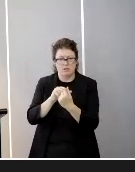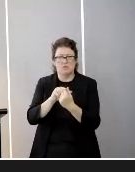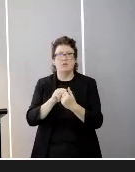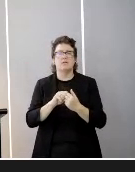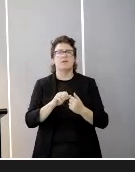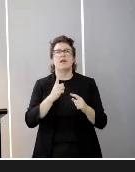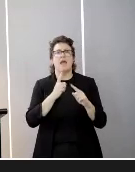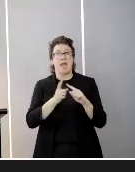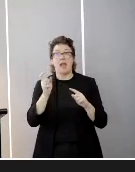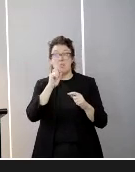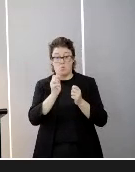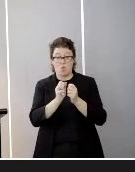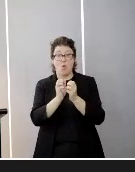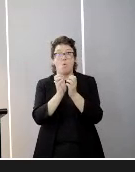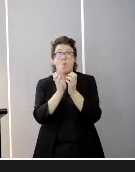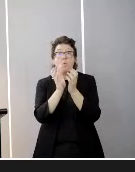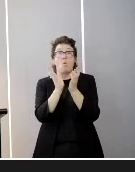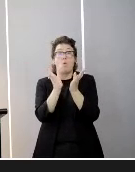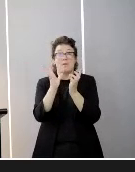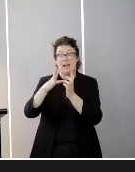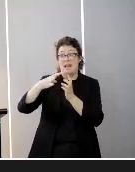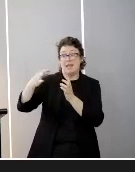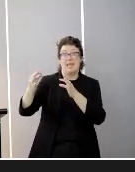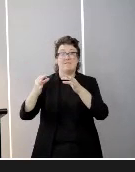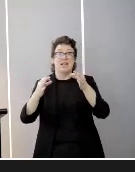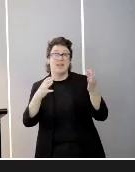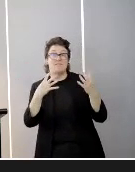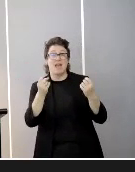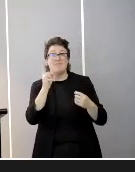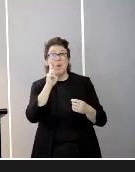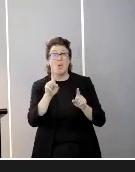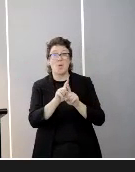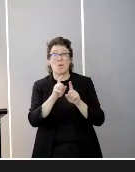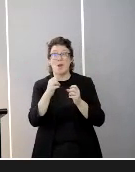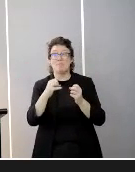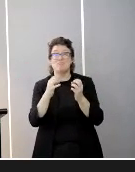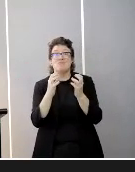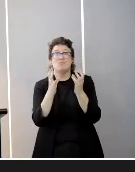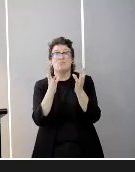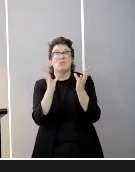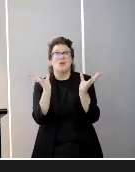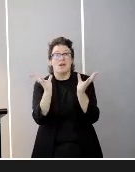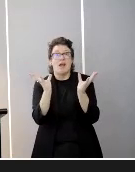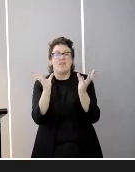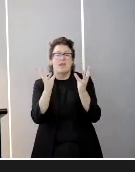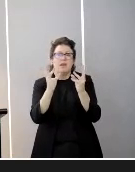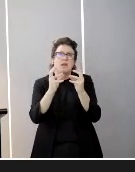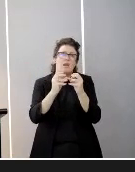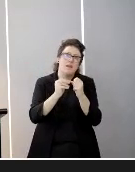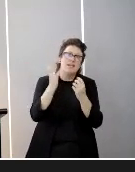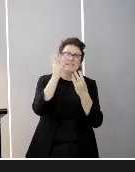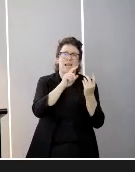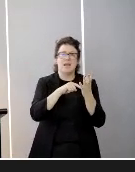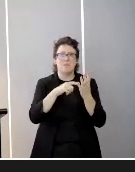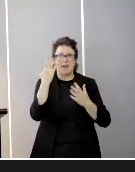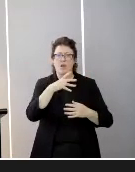and it would open its leaves and kind of look like it was going to sleep at nighttime. And he thought this was related